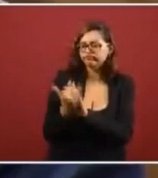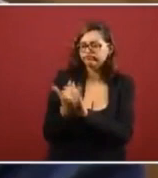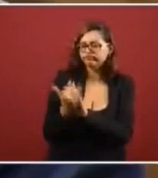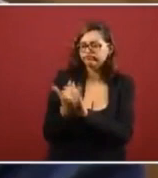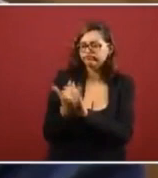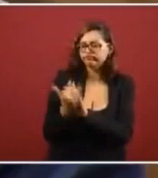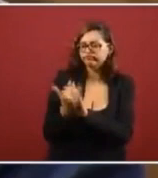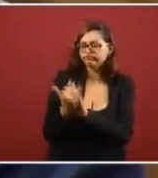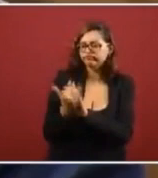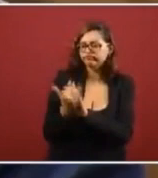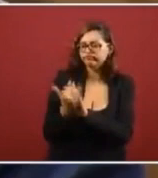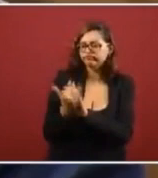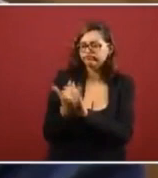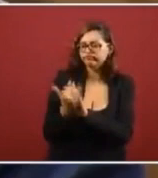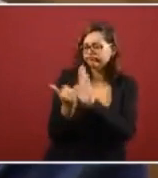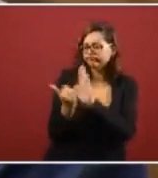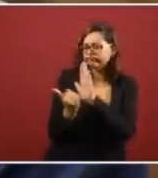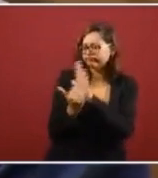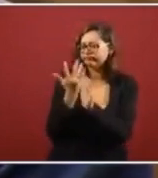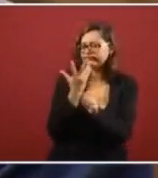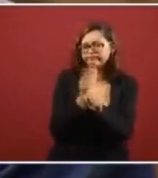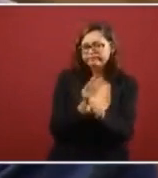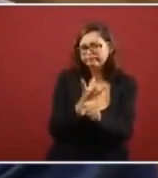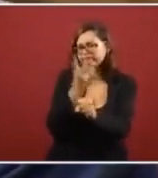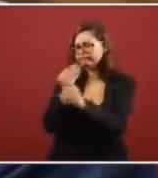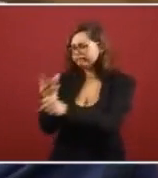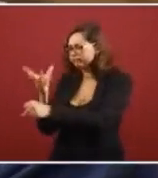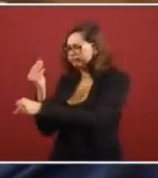of the existing infrastructure